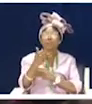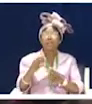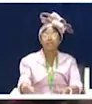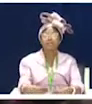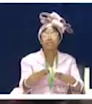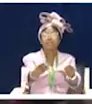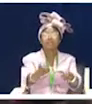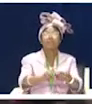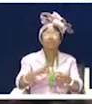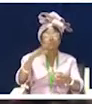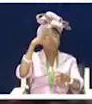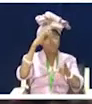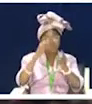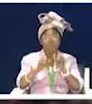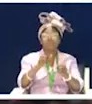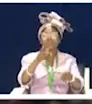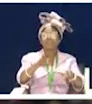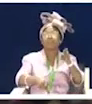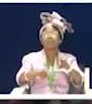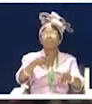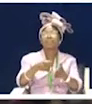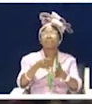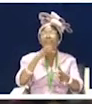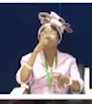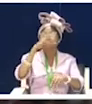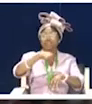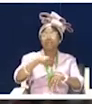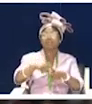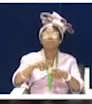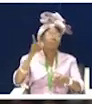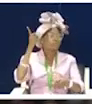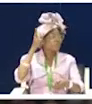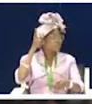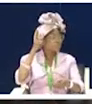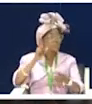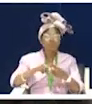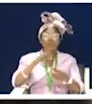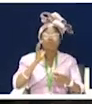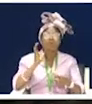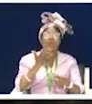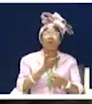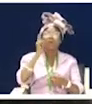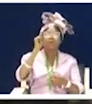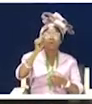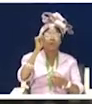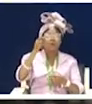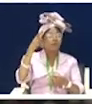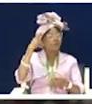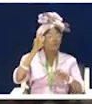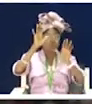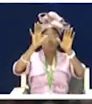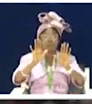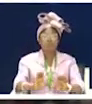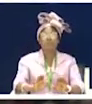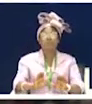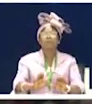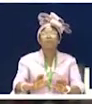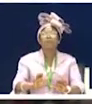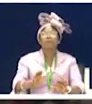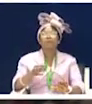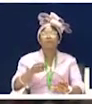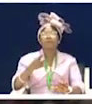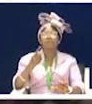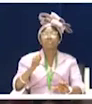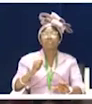people. It is time for us to listen to testimonies of the wonderful nature and